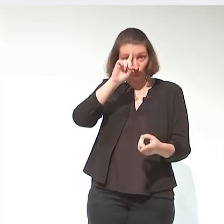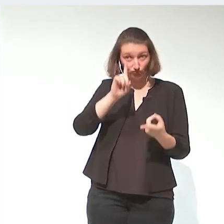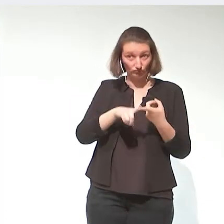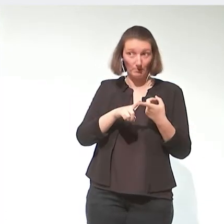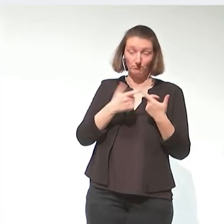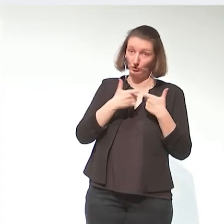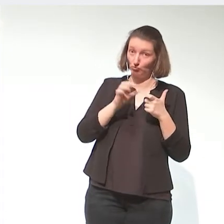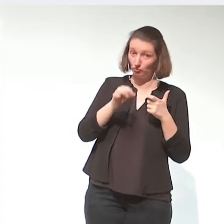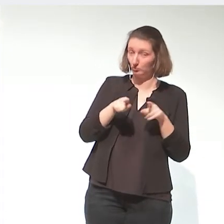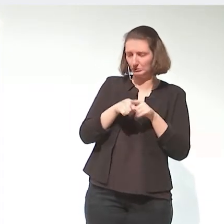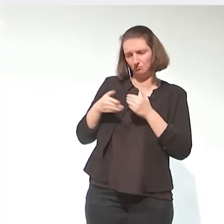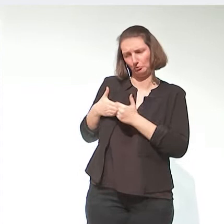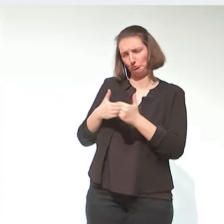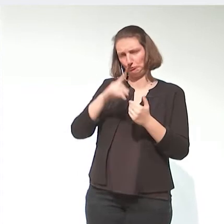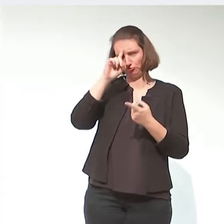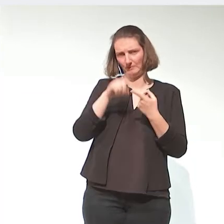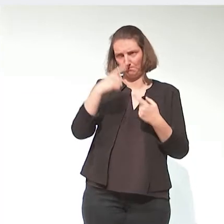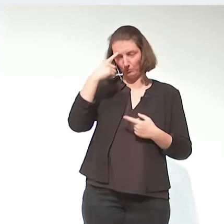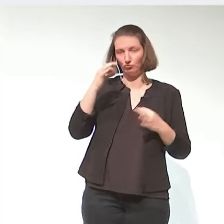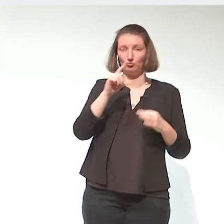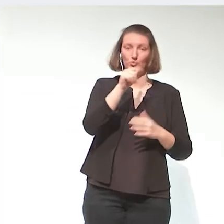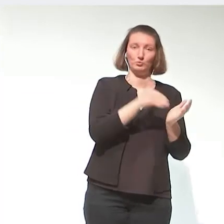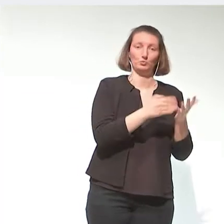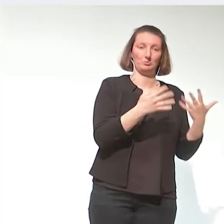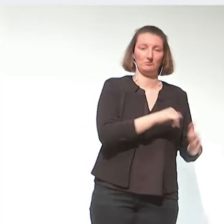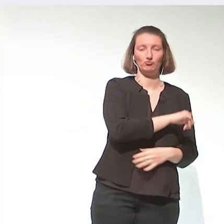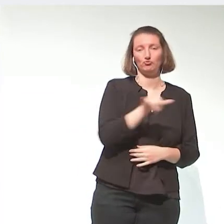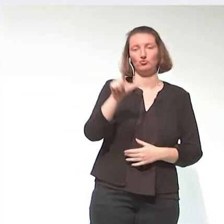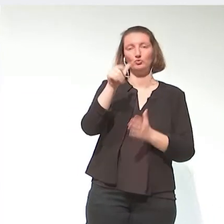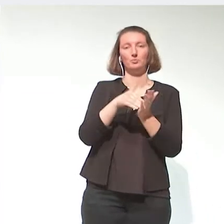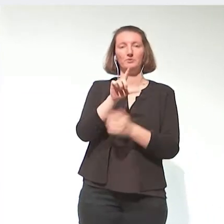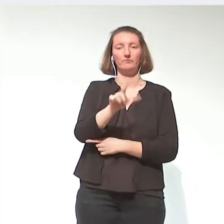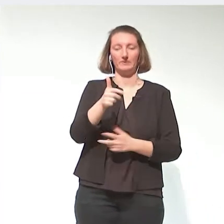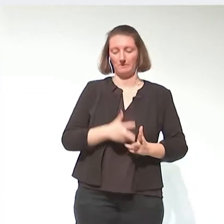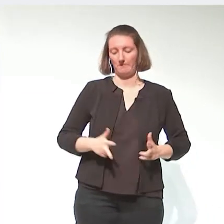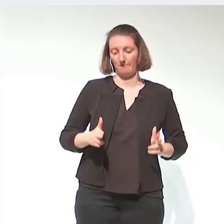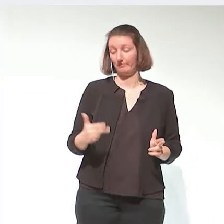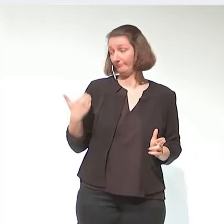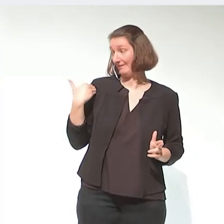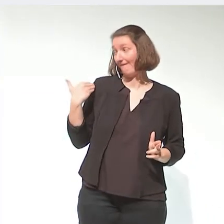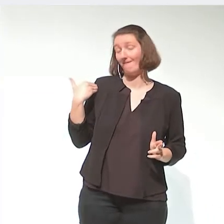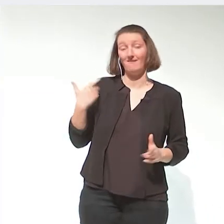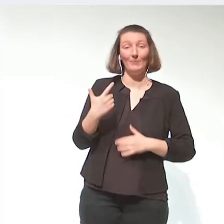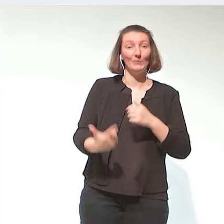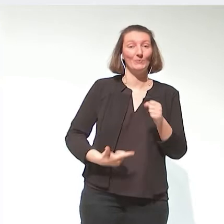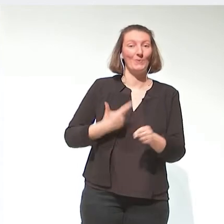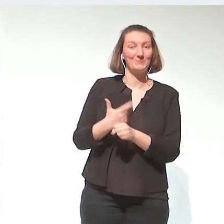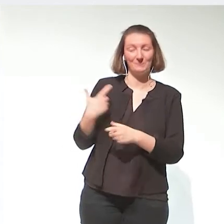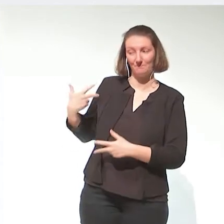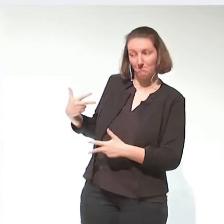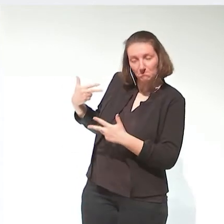2019 to 2021, just recently, we had a really intensive, a